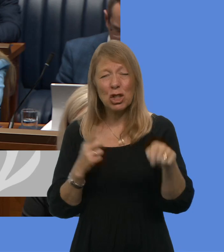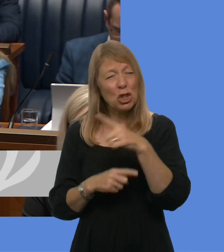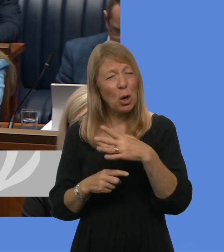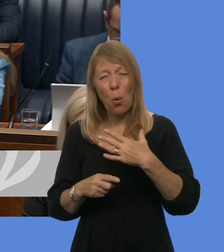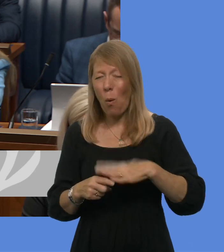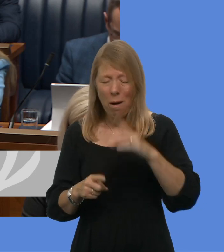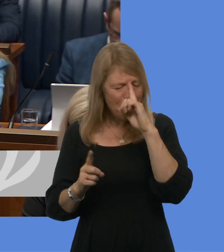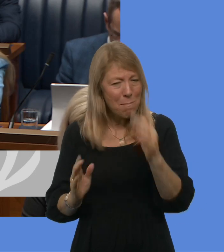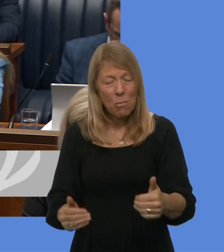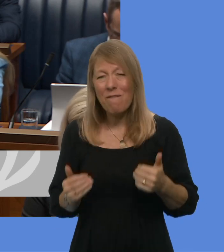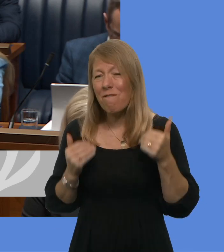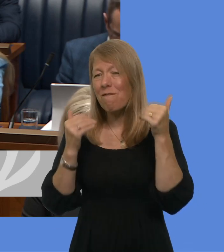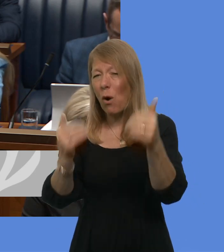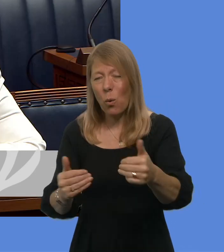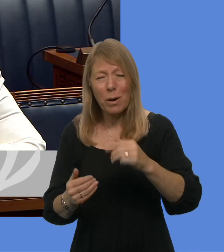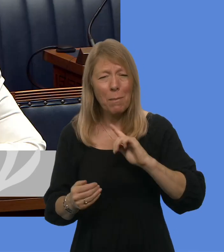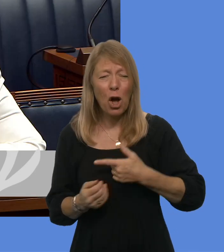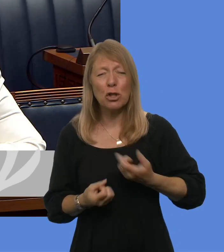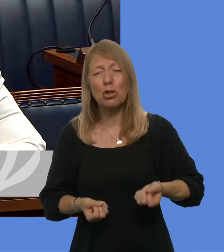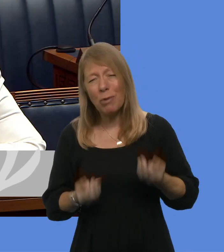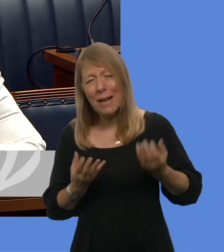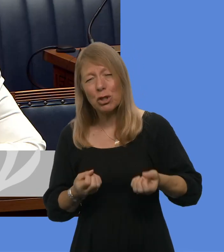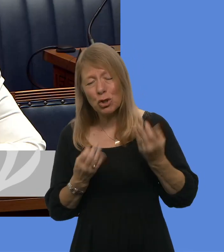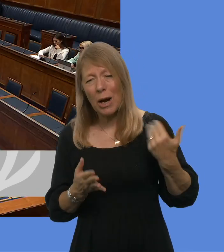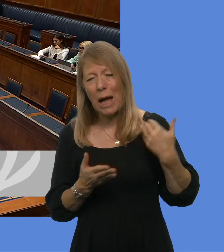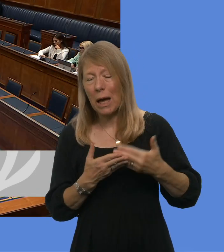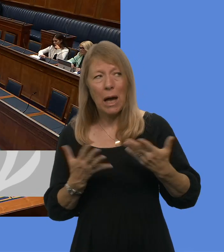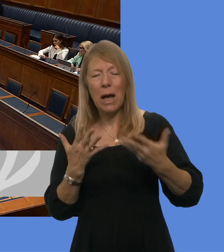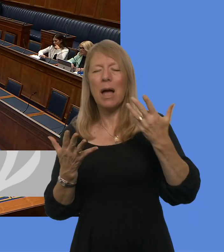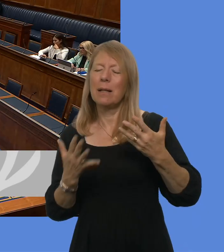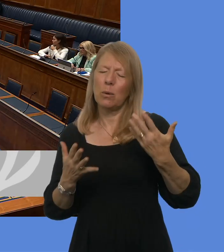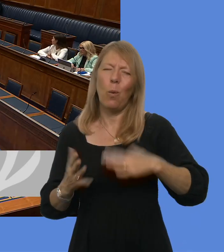protracted period of industrial action. Blair.